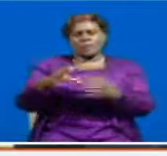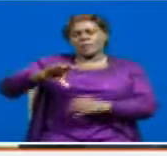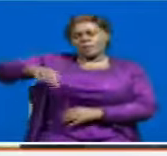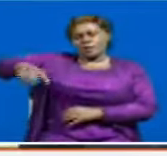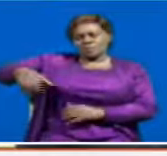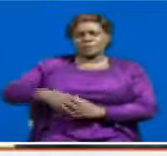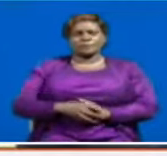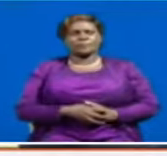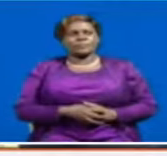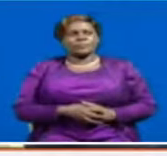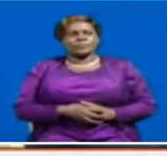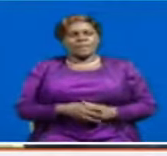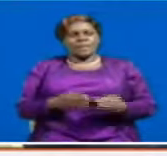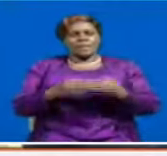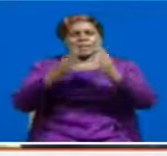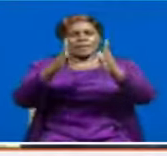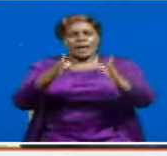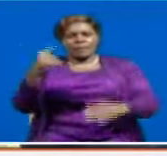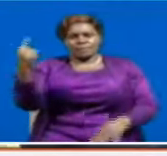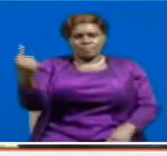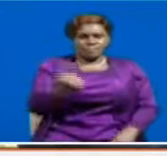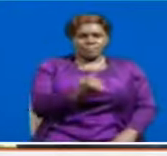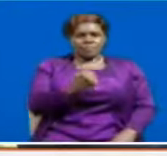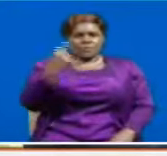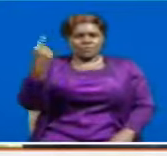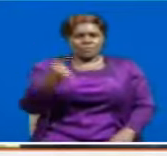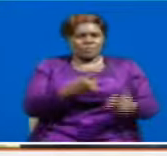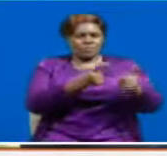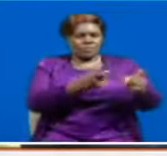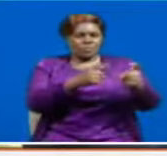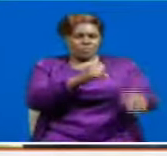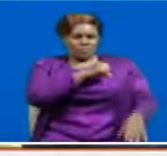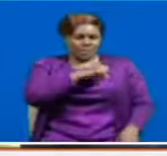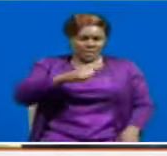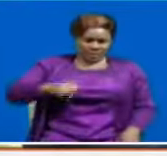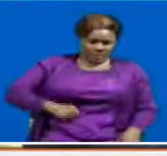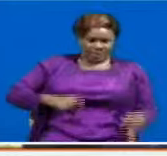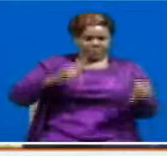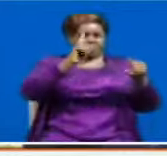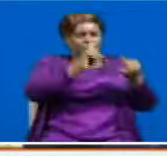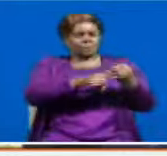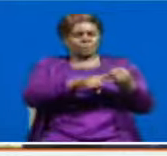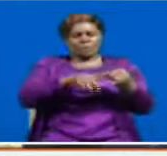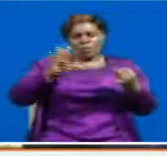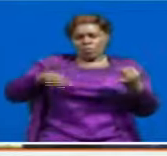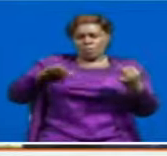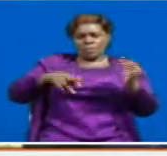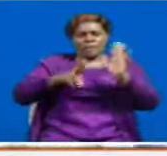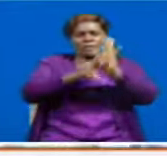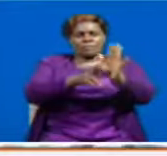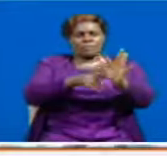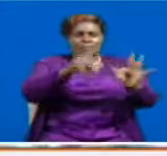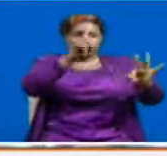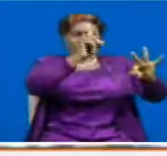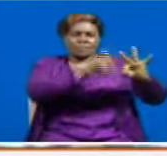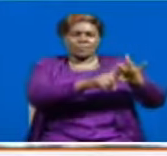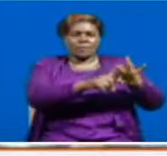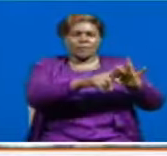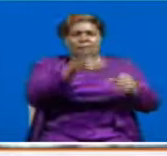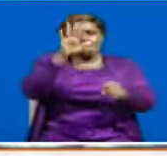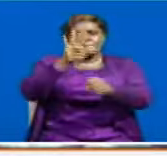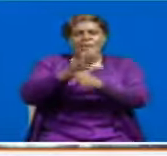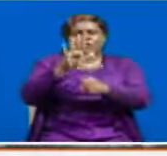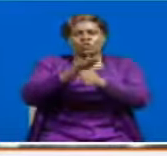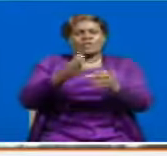county. Leader after leader castigated the Kwale Senator Issa Boi, Women Representative Fatuma Masito,